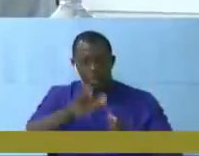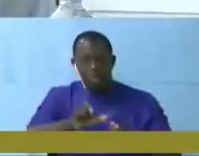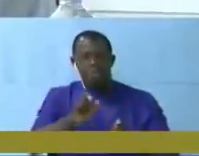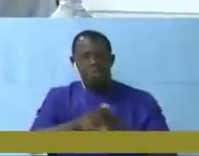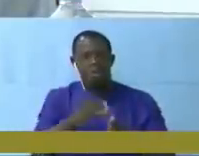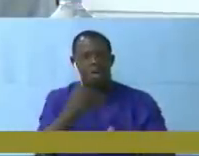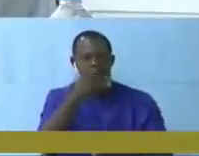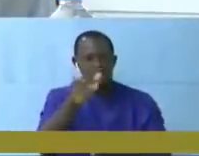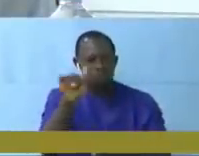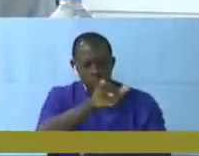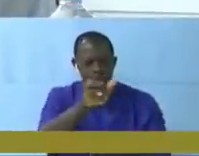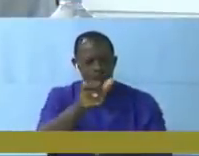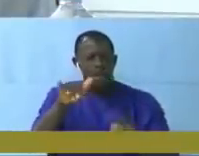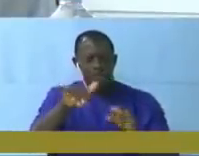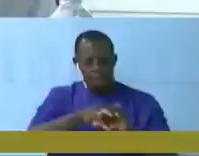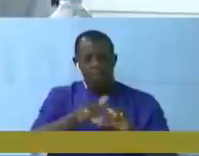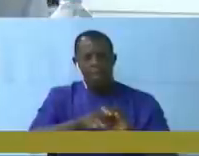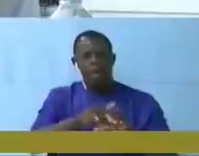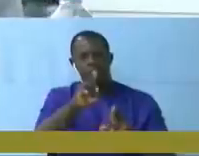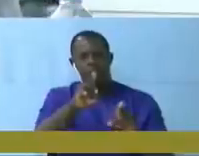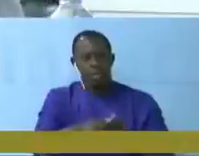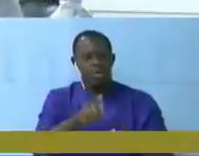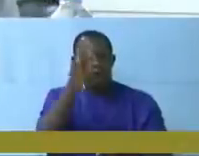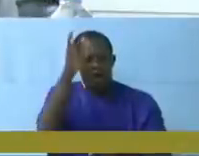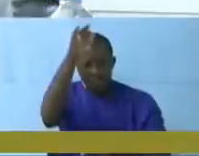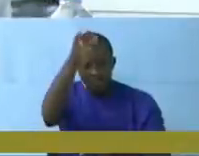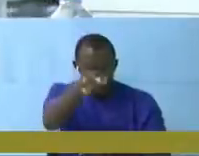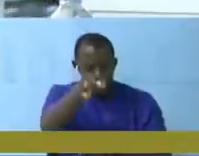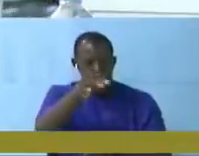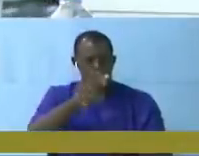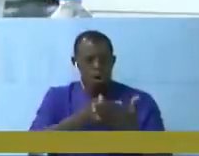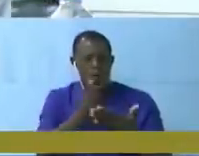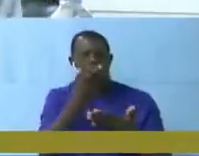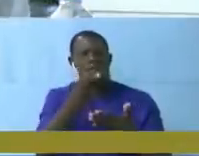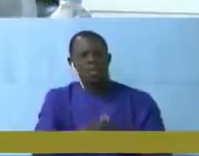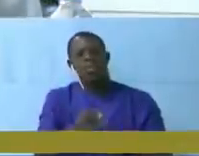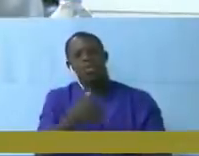of antiquity or that of the future? Ban bor as of the future.